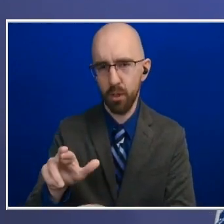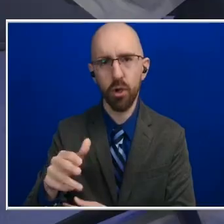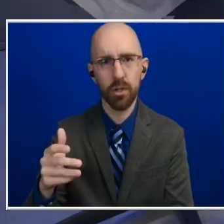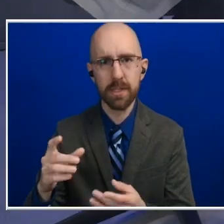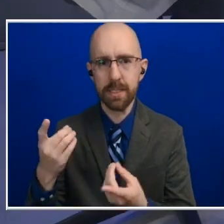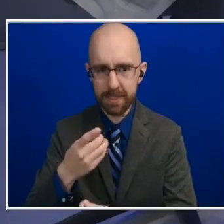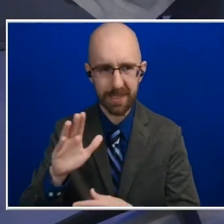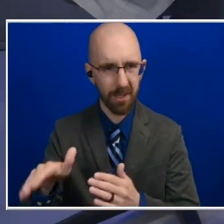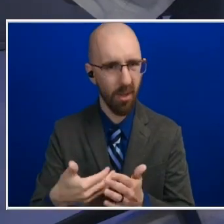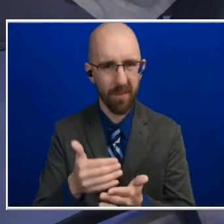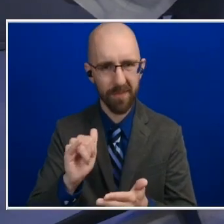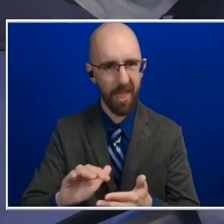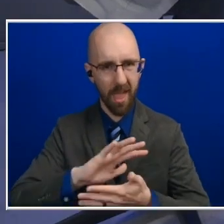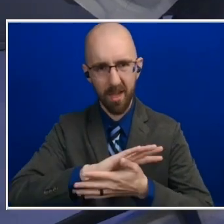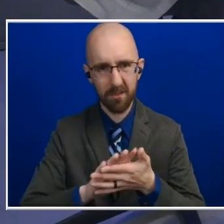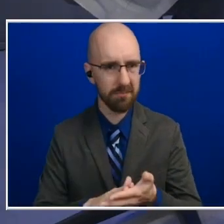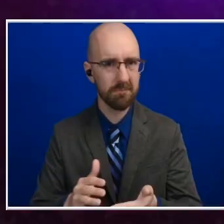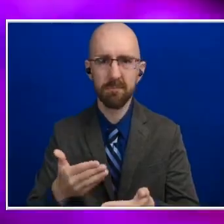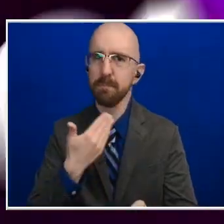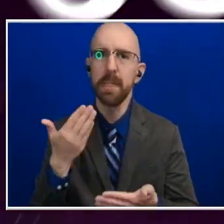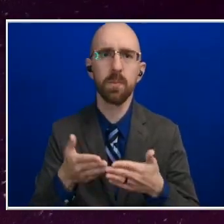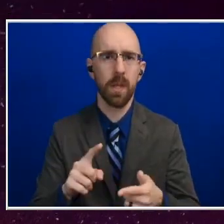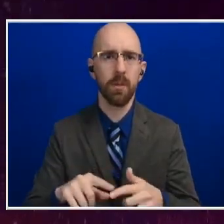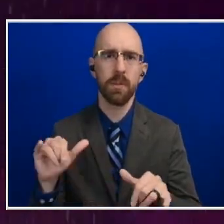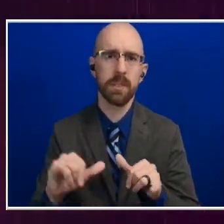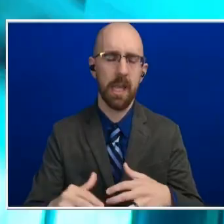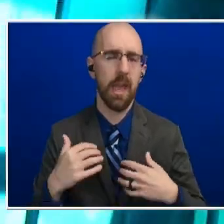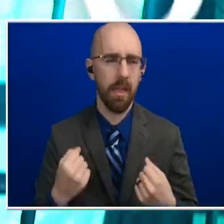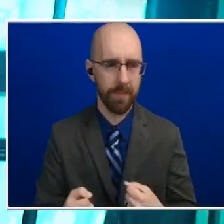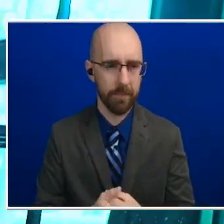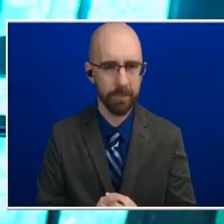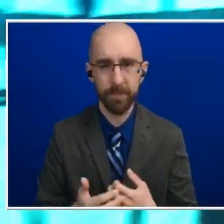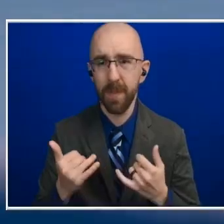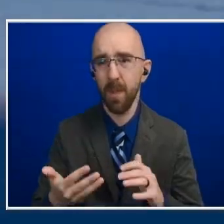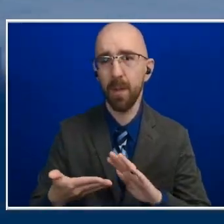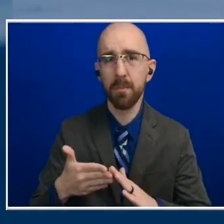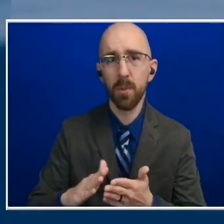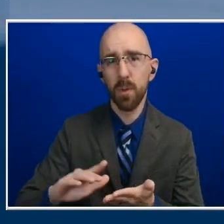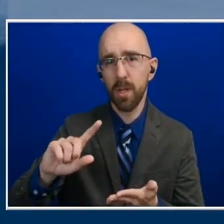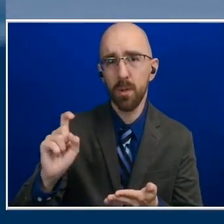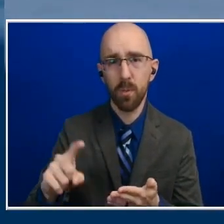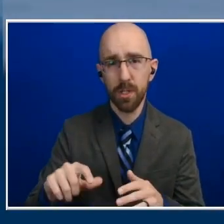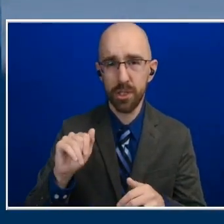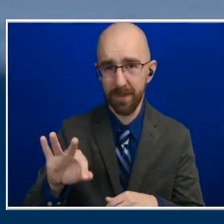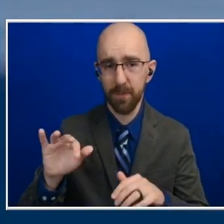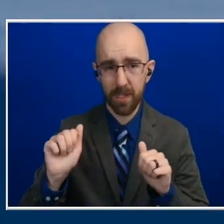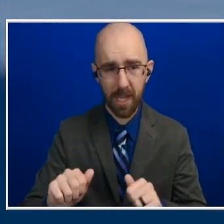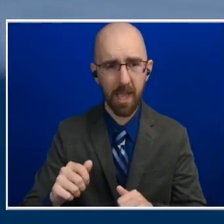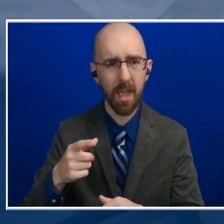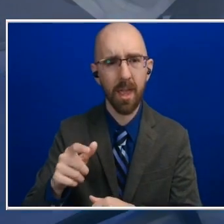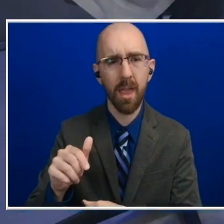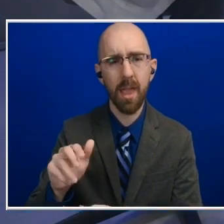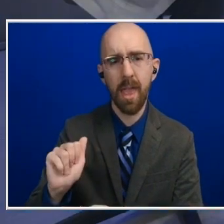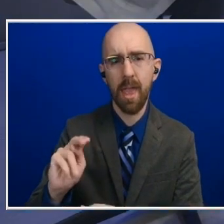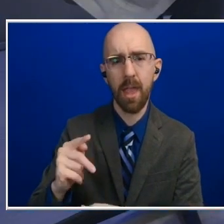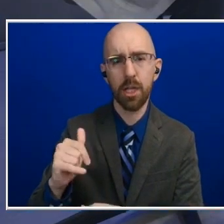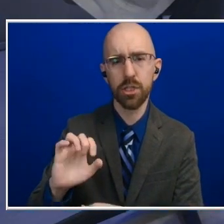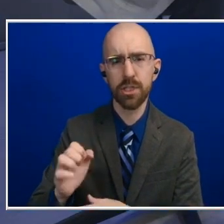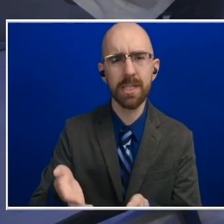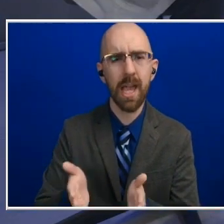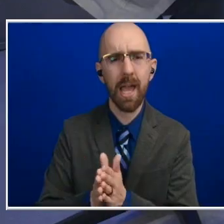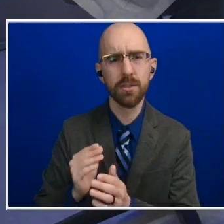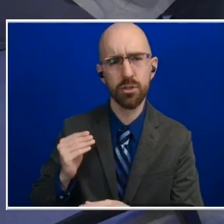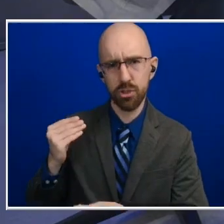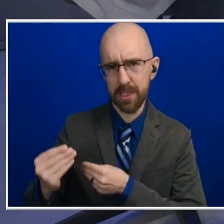healthy. All right, I want to get to some community questions if we can this morning. And Andrew wants to know, how much do genetics play a role in male breast